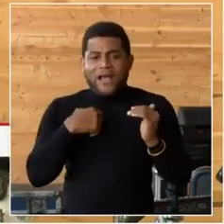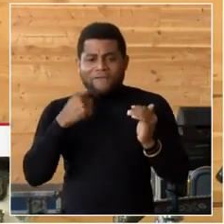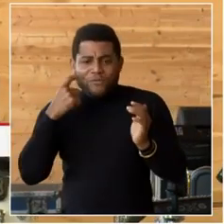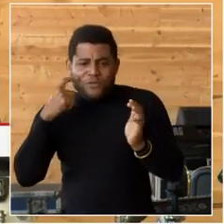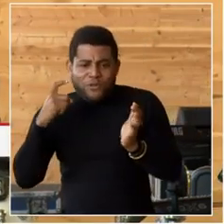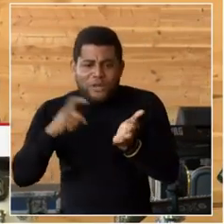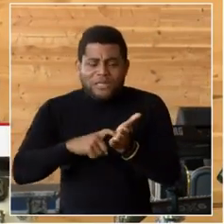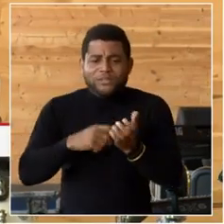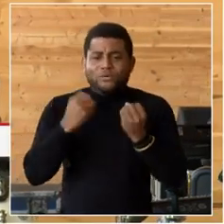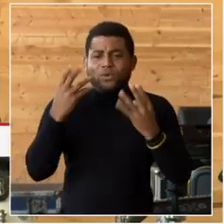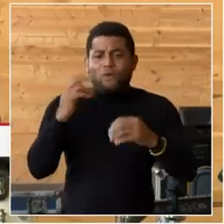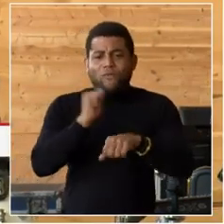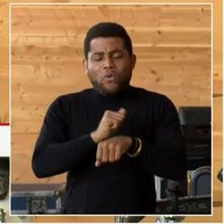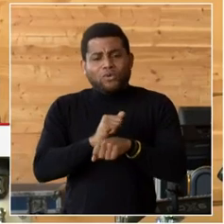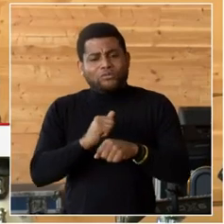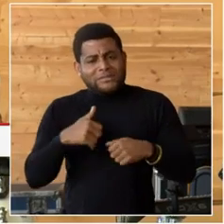done.